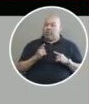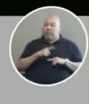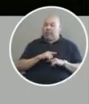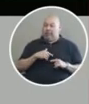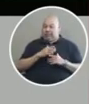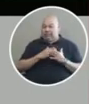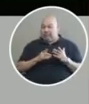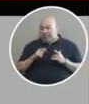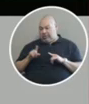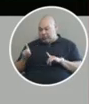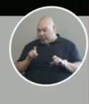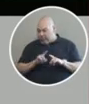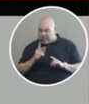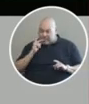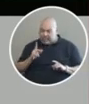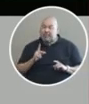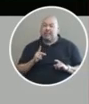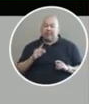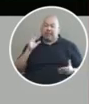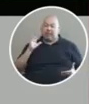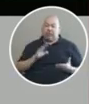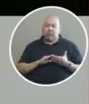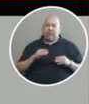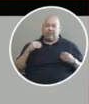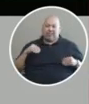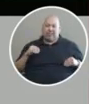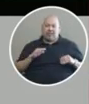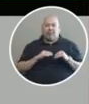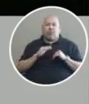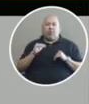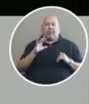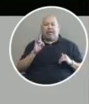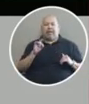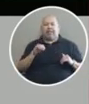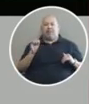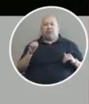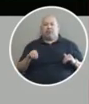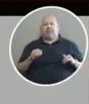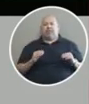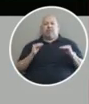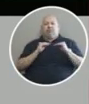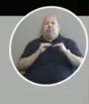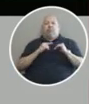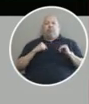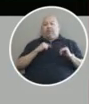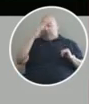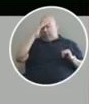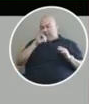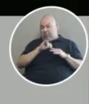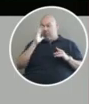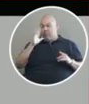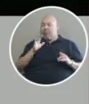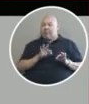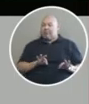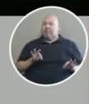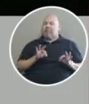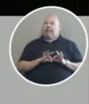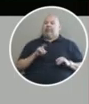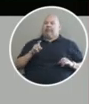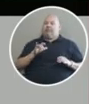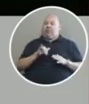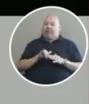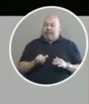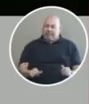date in some of the surveys we've seen have seen a decrease in sales of more than 80% or more. So we know that there is going to be a significant need